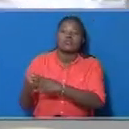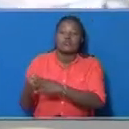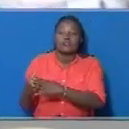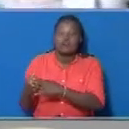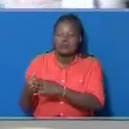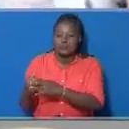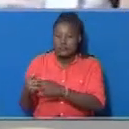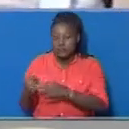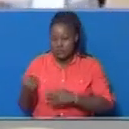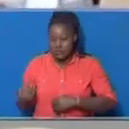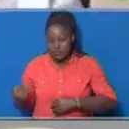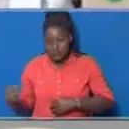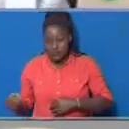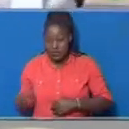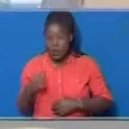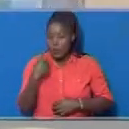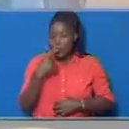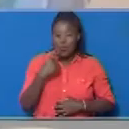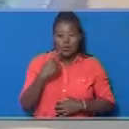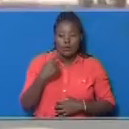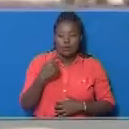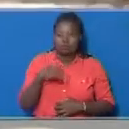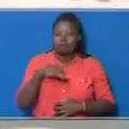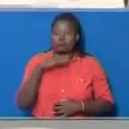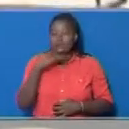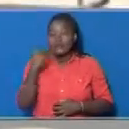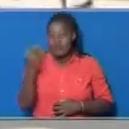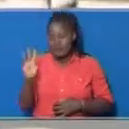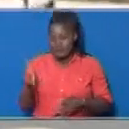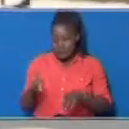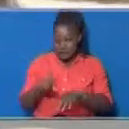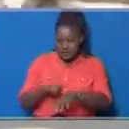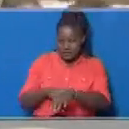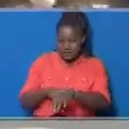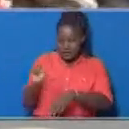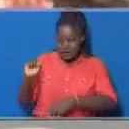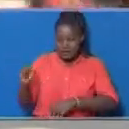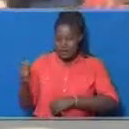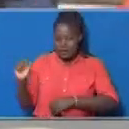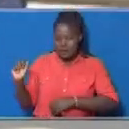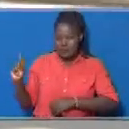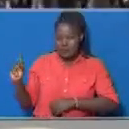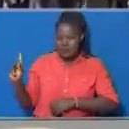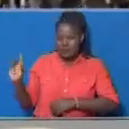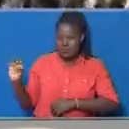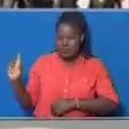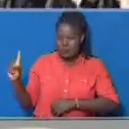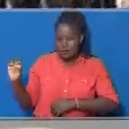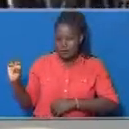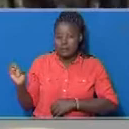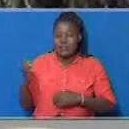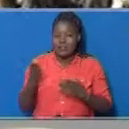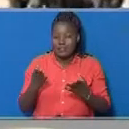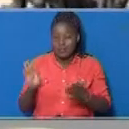the Kakamega Primary School Stampede was held on Friday at the Bukungu Stadium in Kakamega County. Leaders